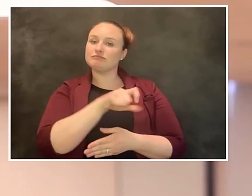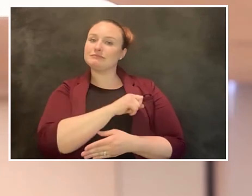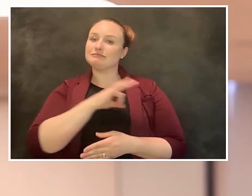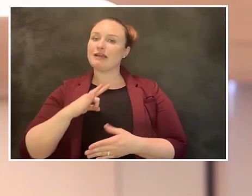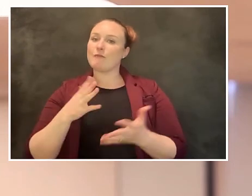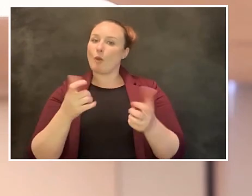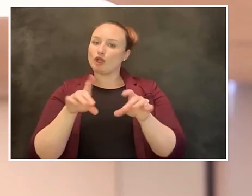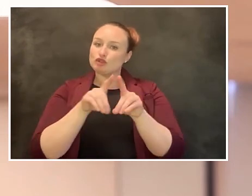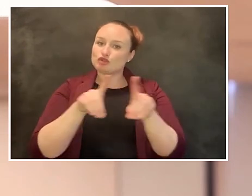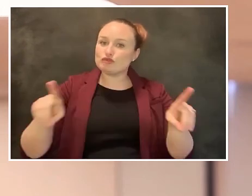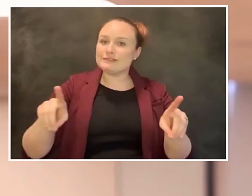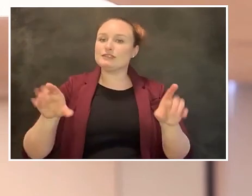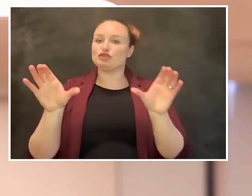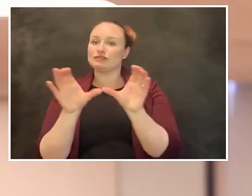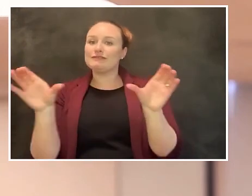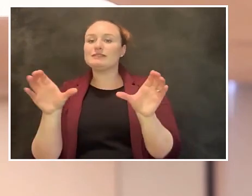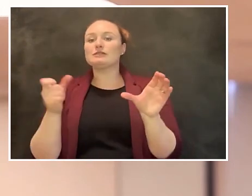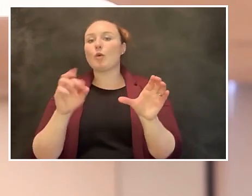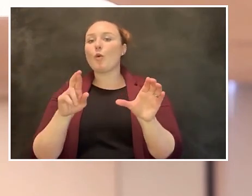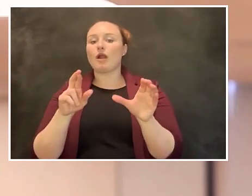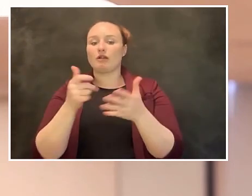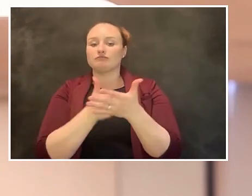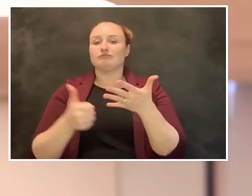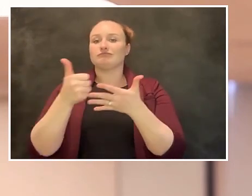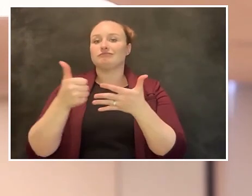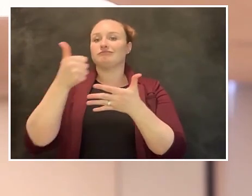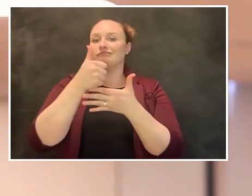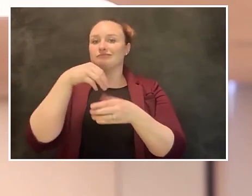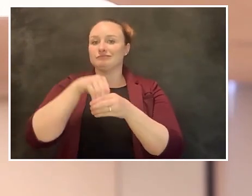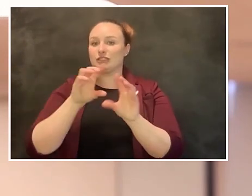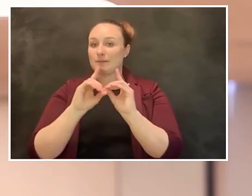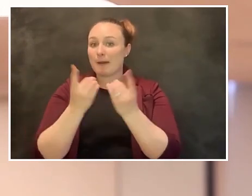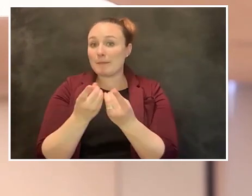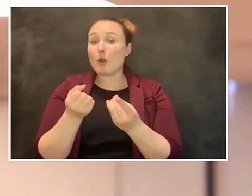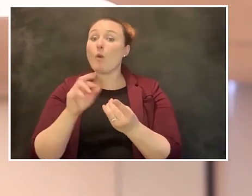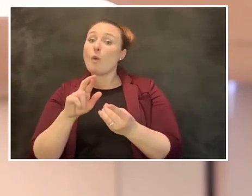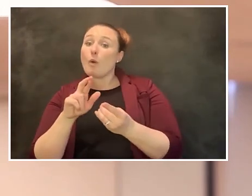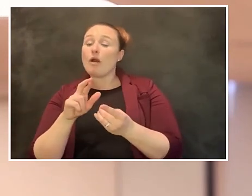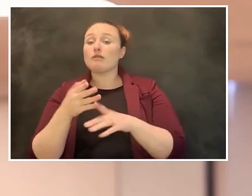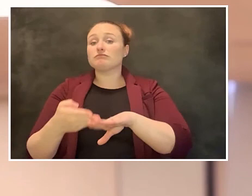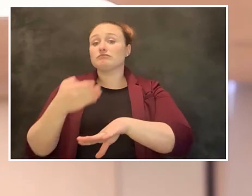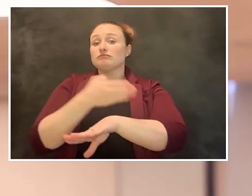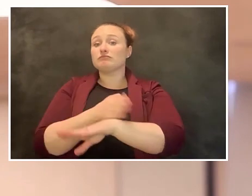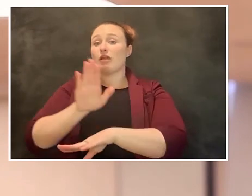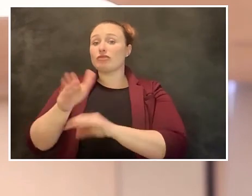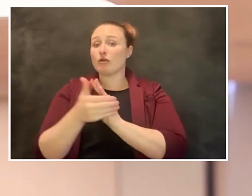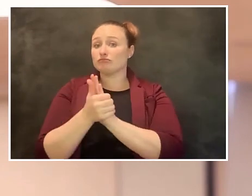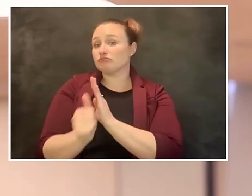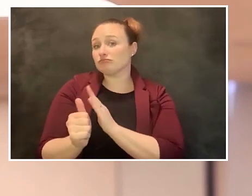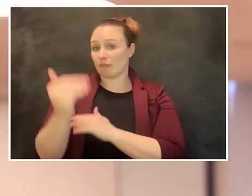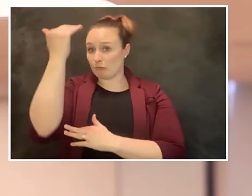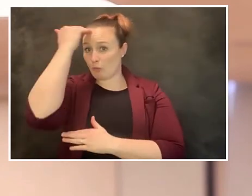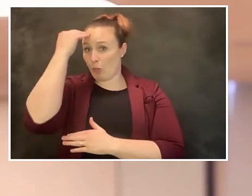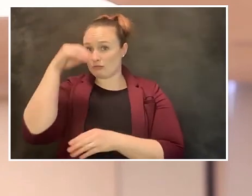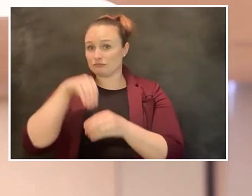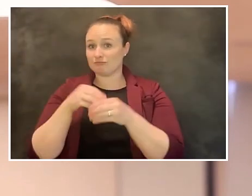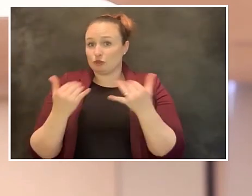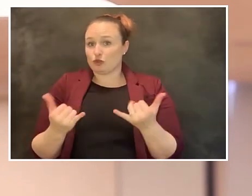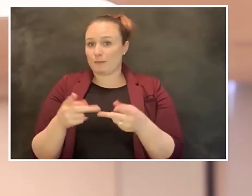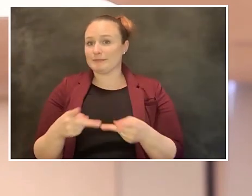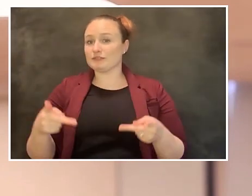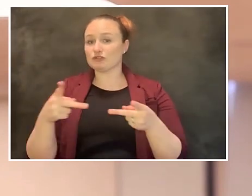helps create promotional opportunities in the department or that would increase the employee's knowledge and skills in their current